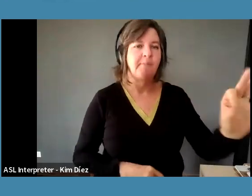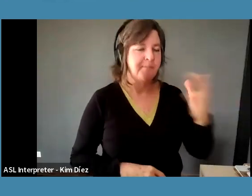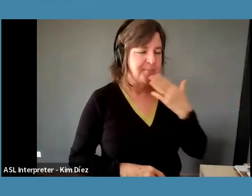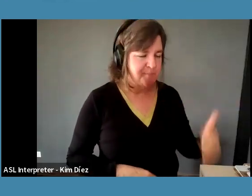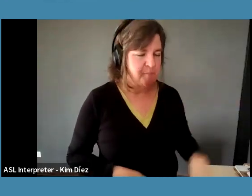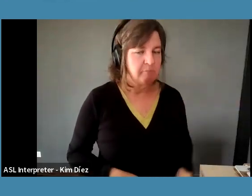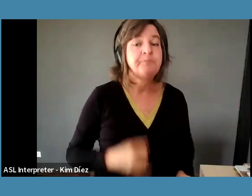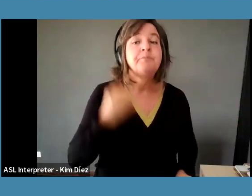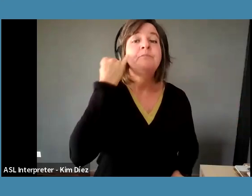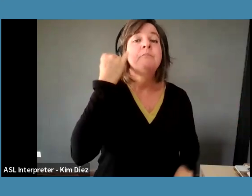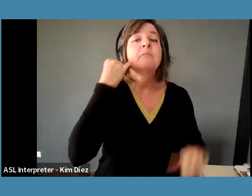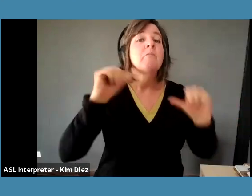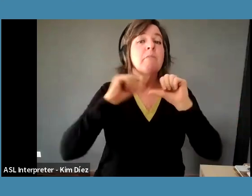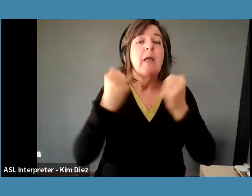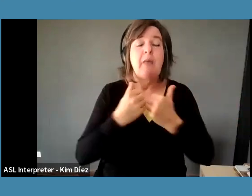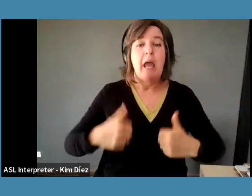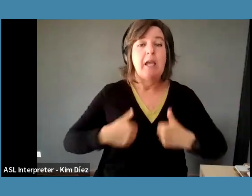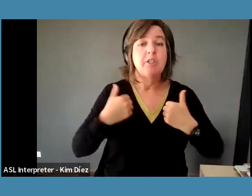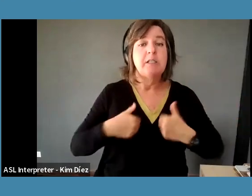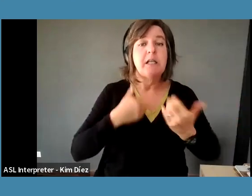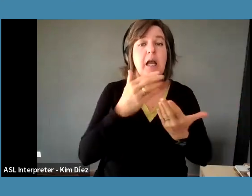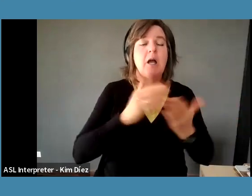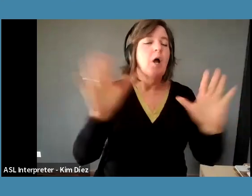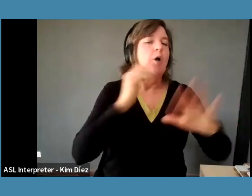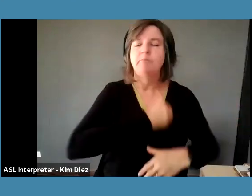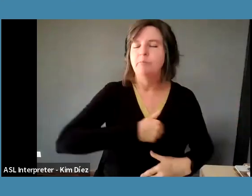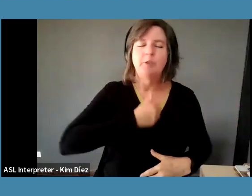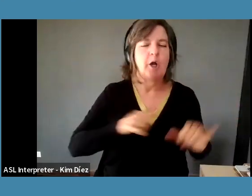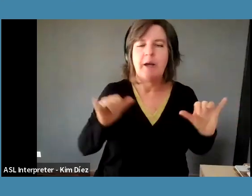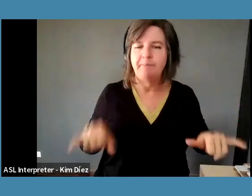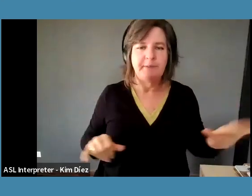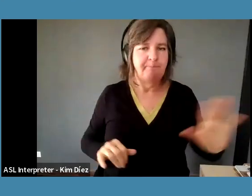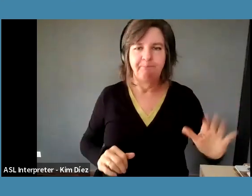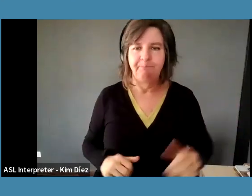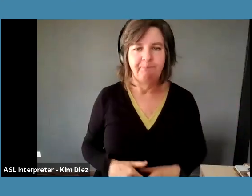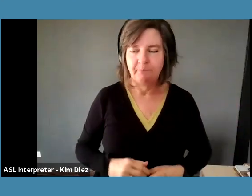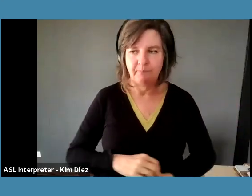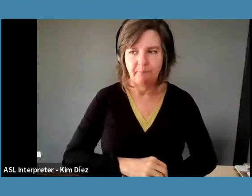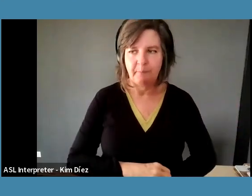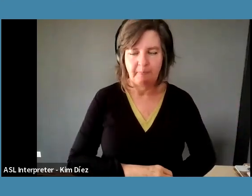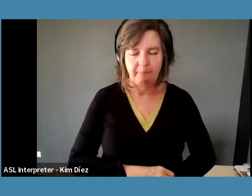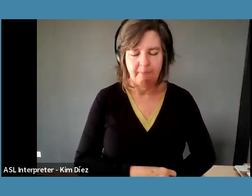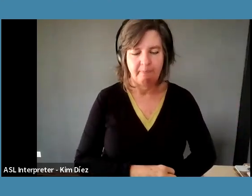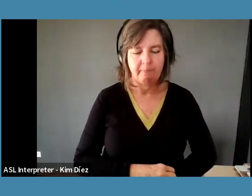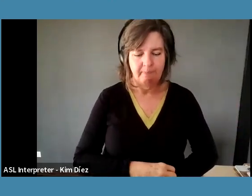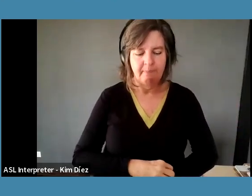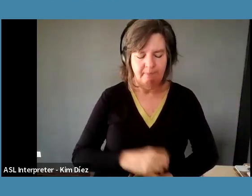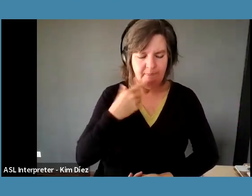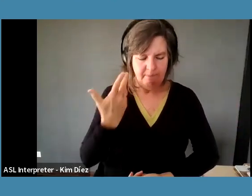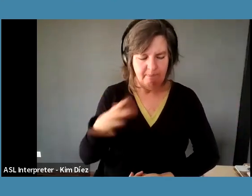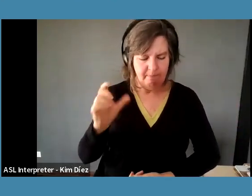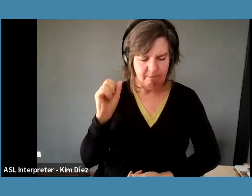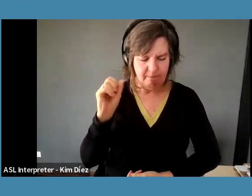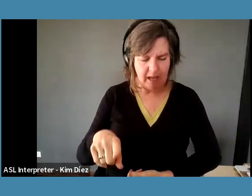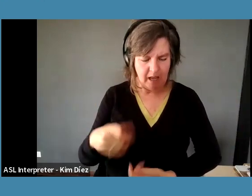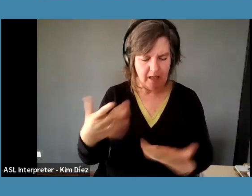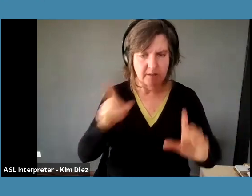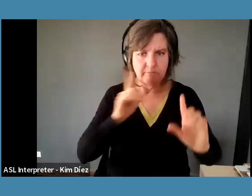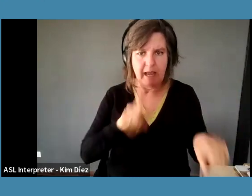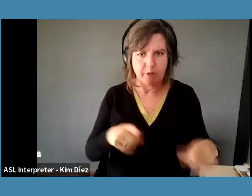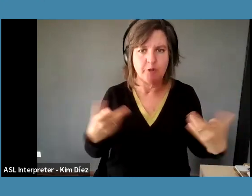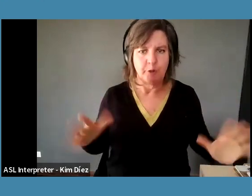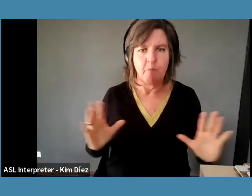the agency address is listed? Oh, sorry, that one, I think that one we answered.